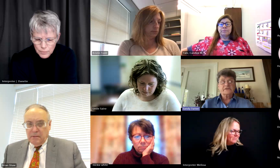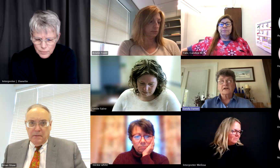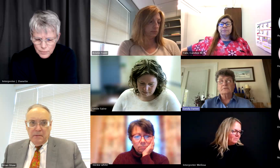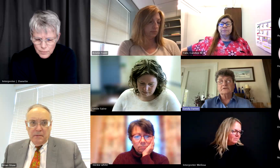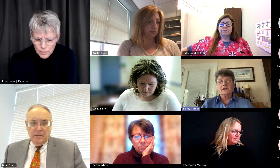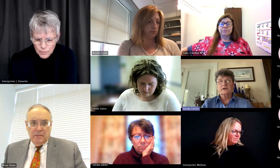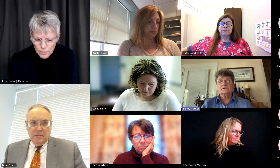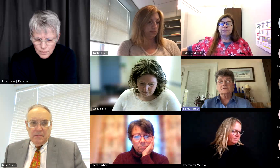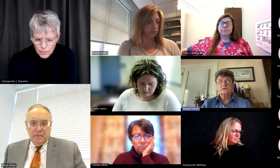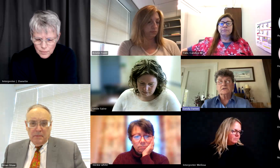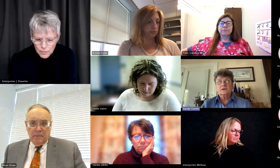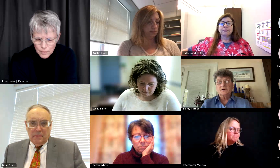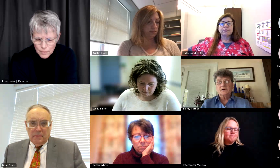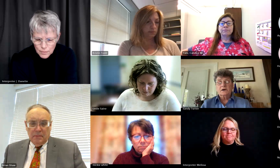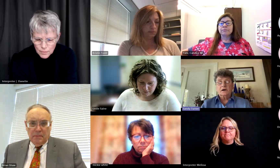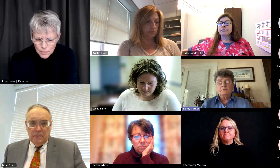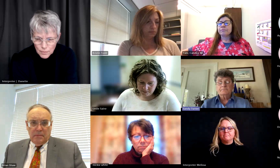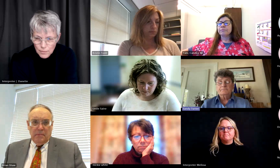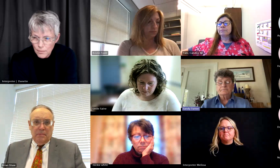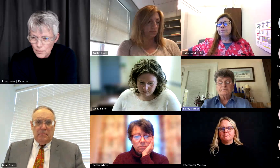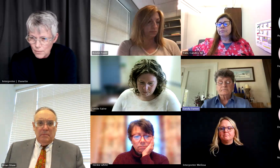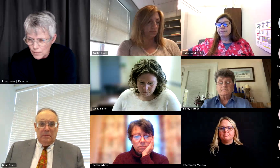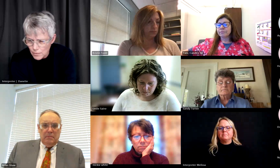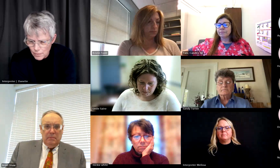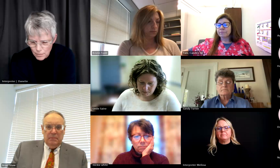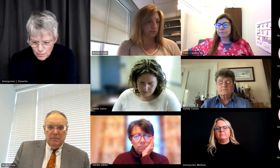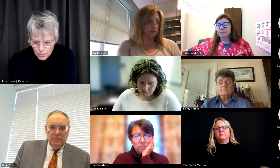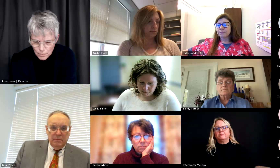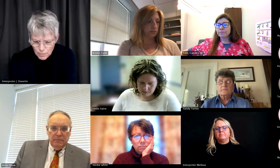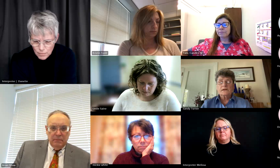Okay, I've sent him a text. Who